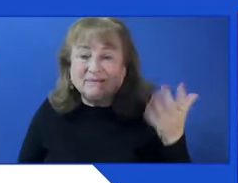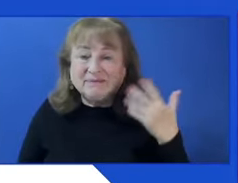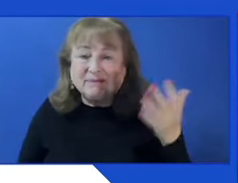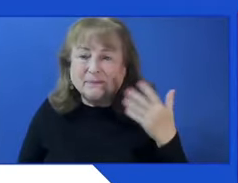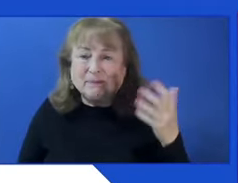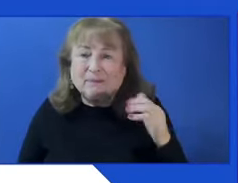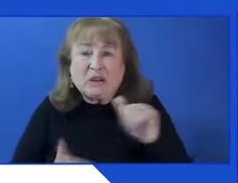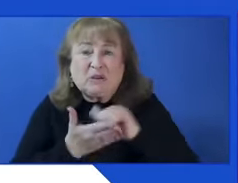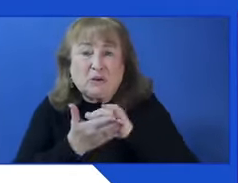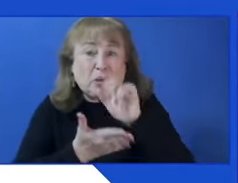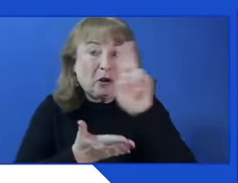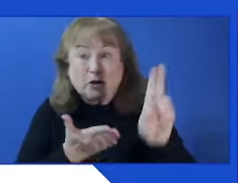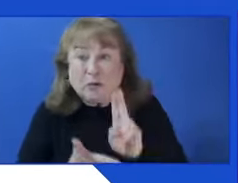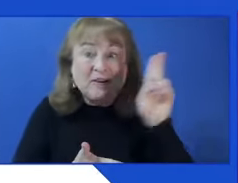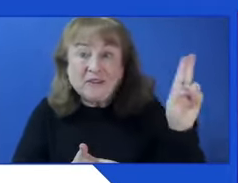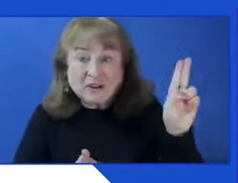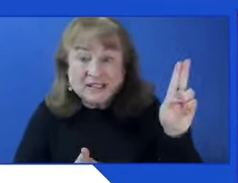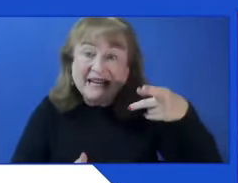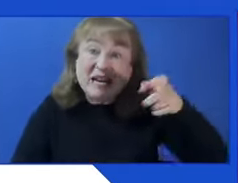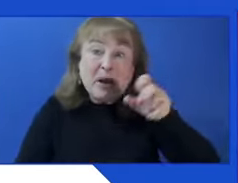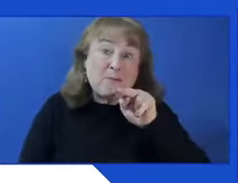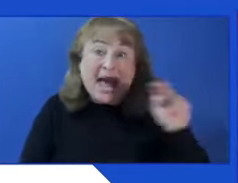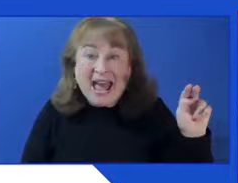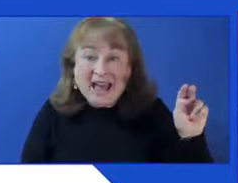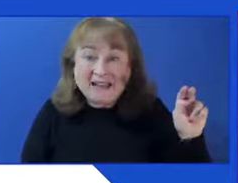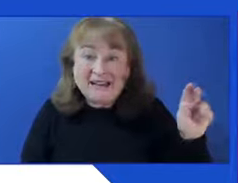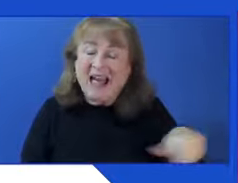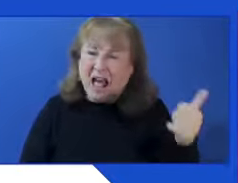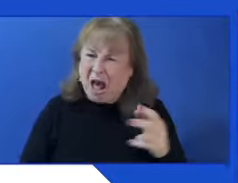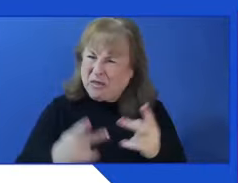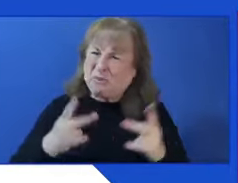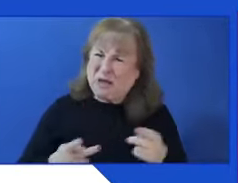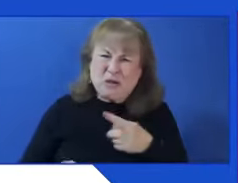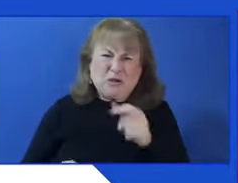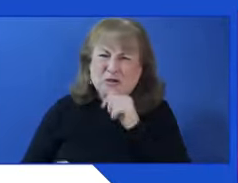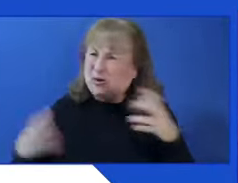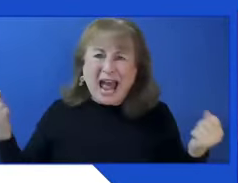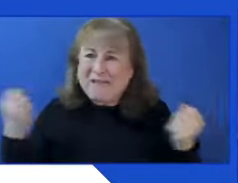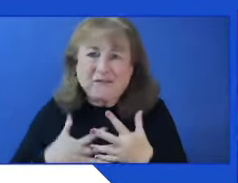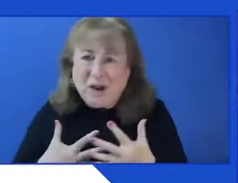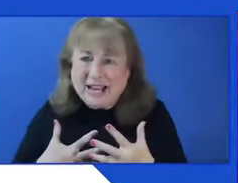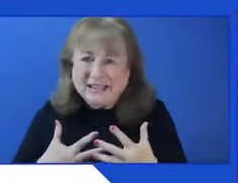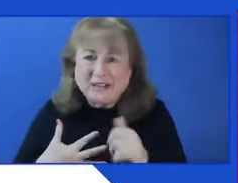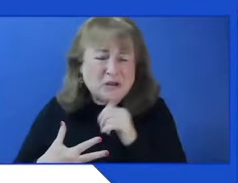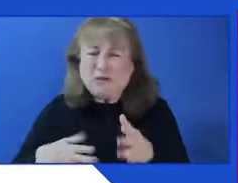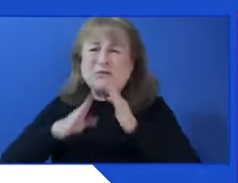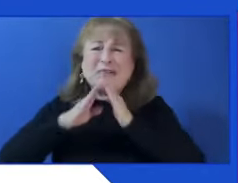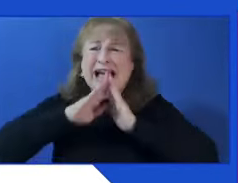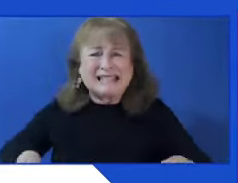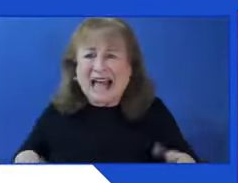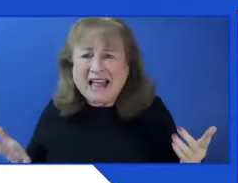New York University and Penn and other places. You're not frightened, you're not silenced.